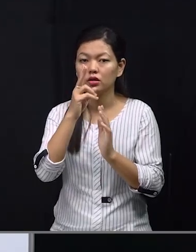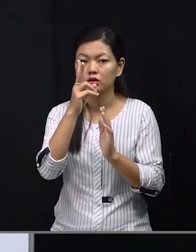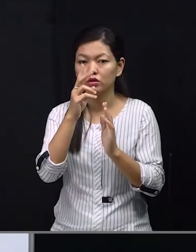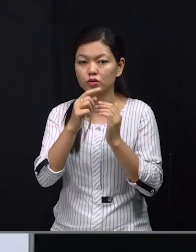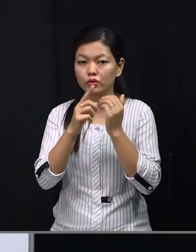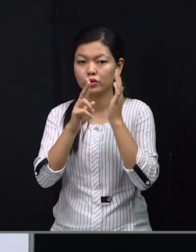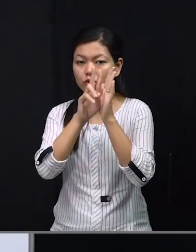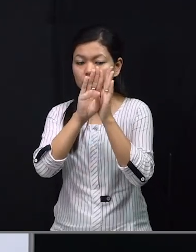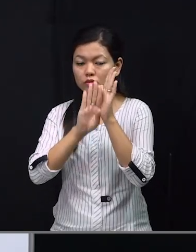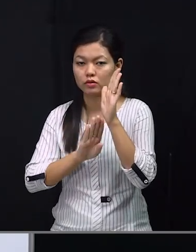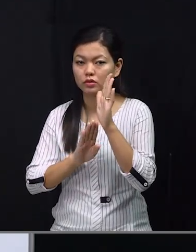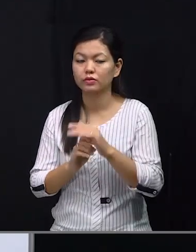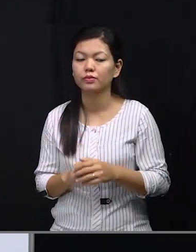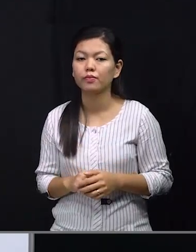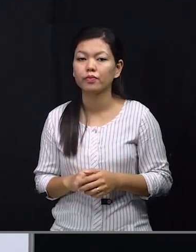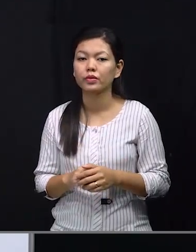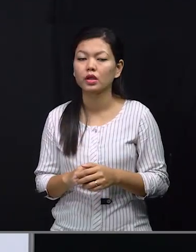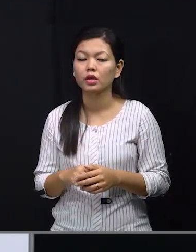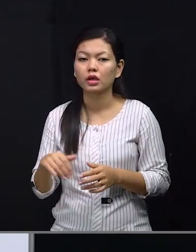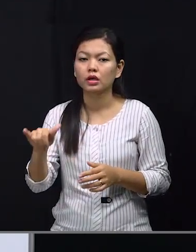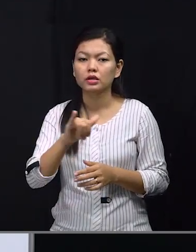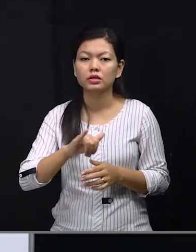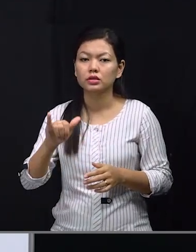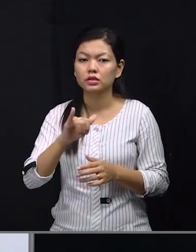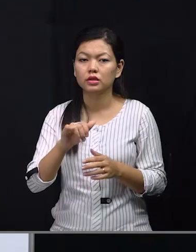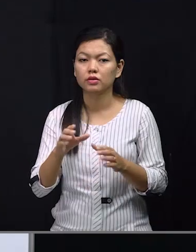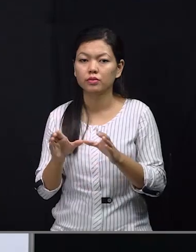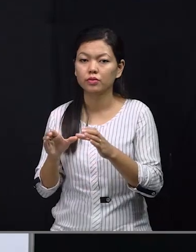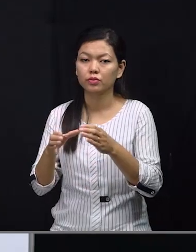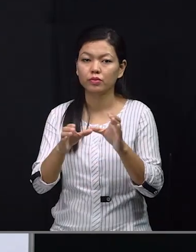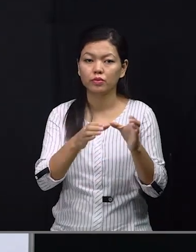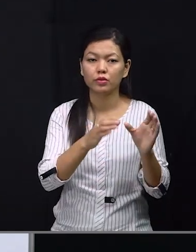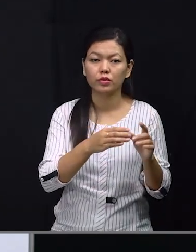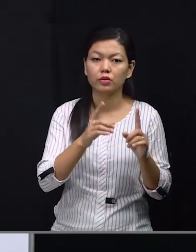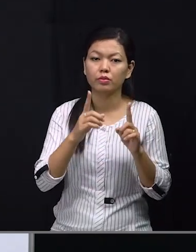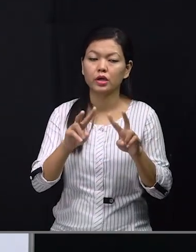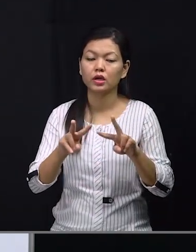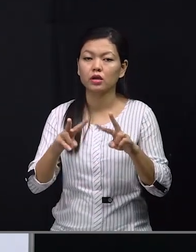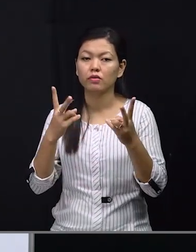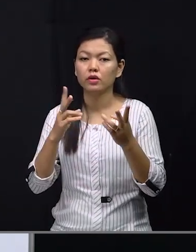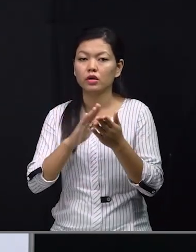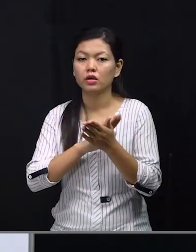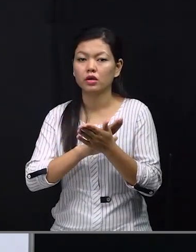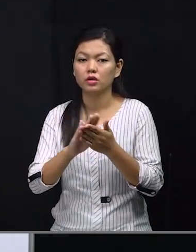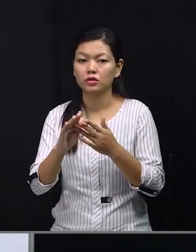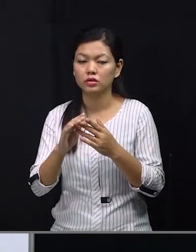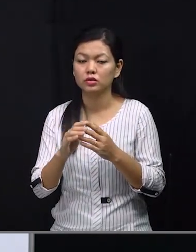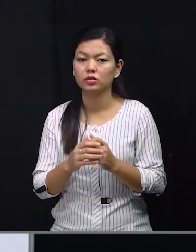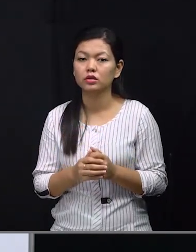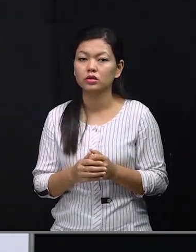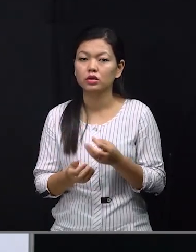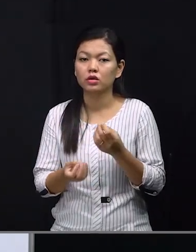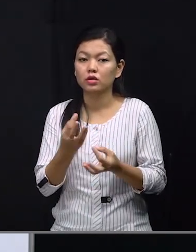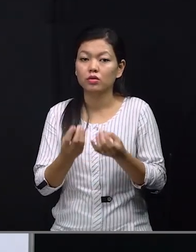we have the same alkyl group but different halogen atoms, the boiling point increases with increase in